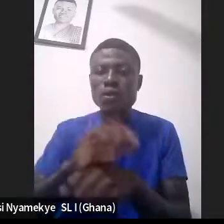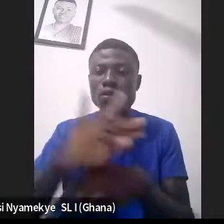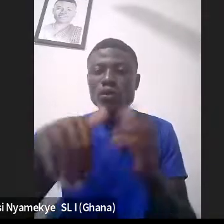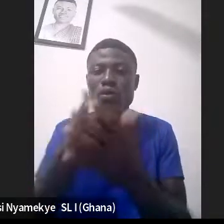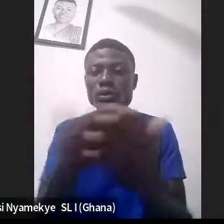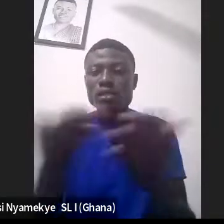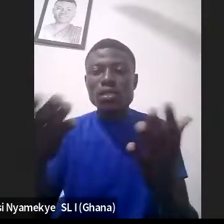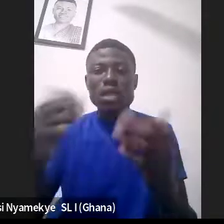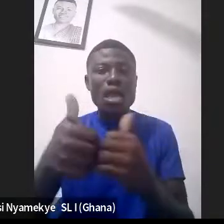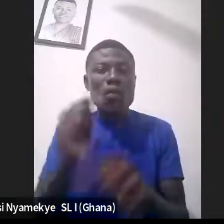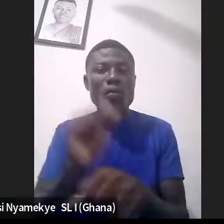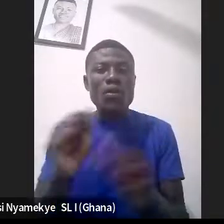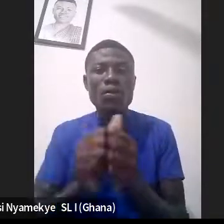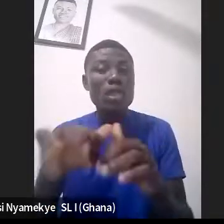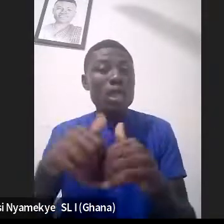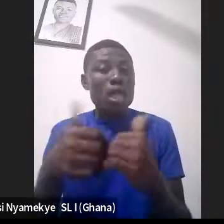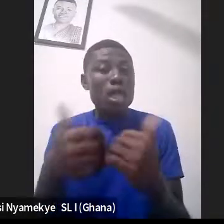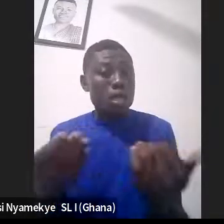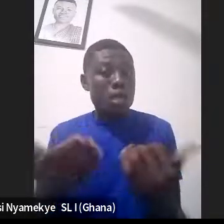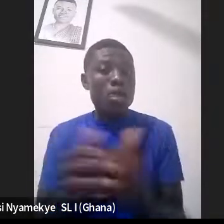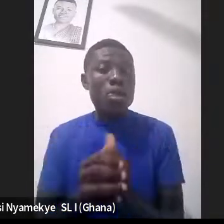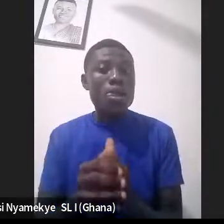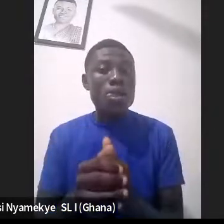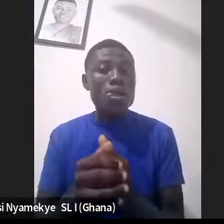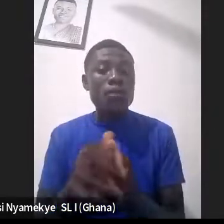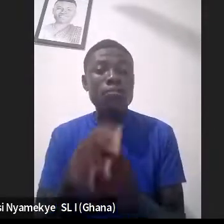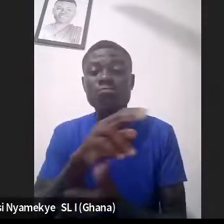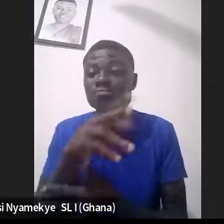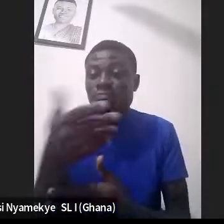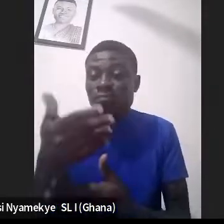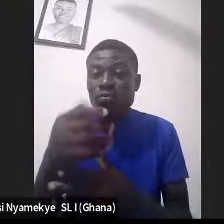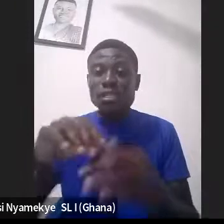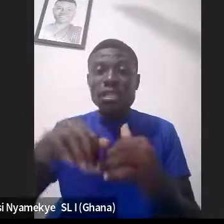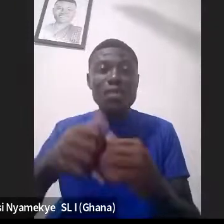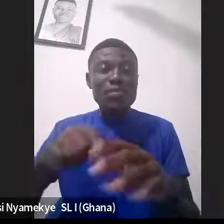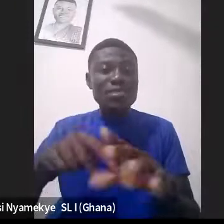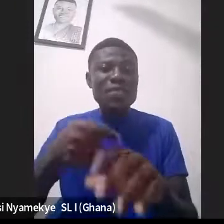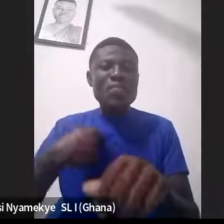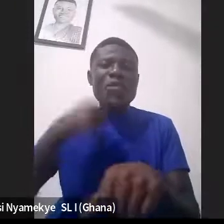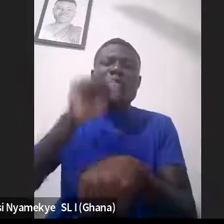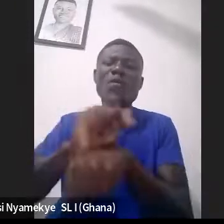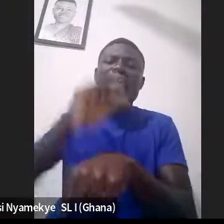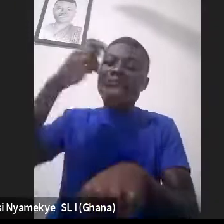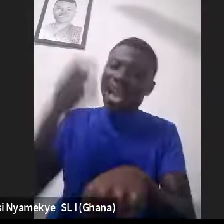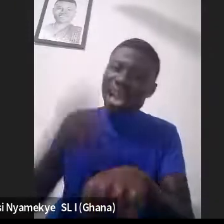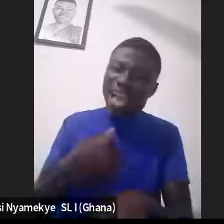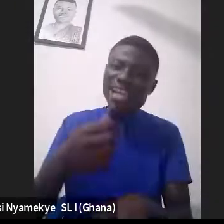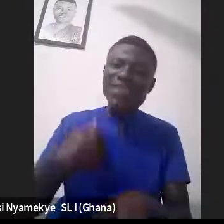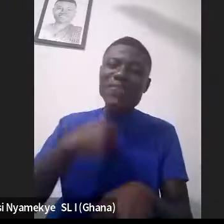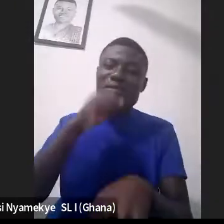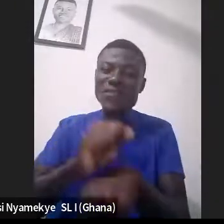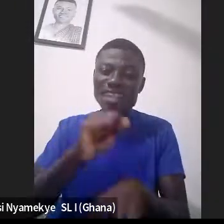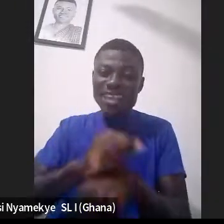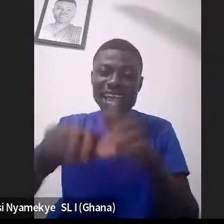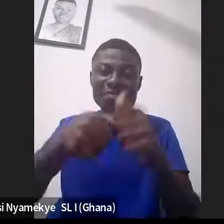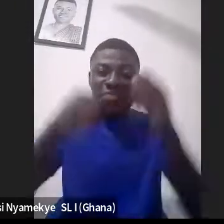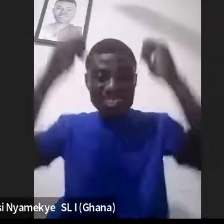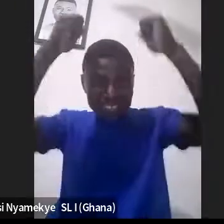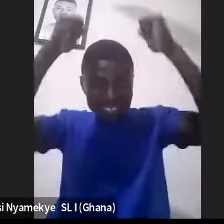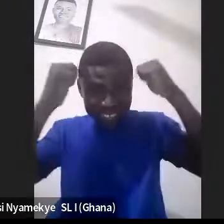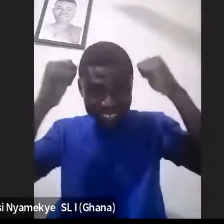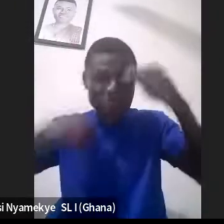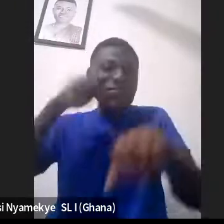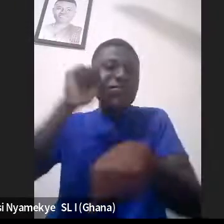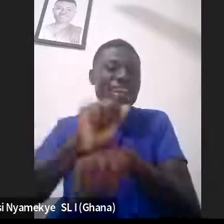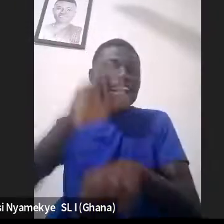journey? Well, it's a journey. I wear two hats. So speaking of hats that you're wearing, I wear two hats that